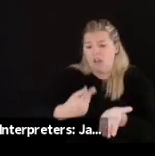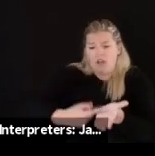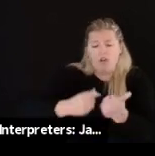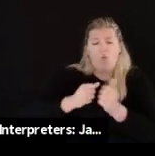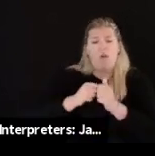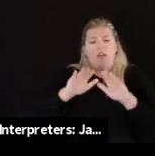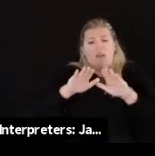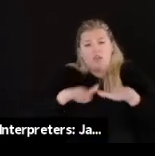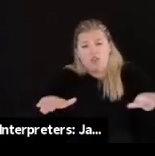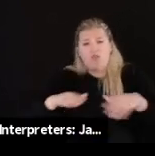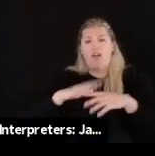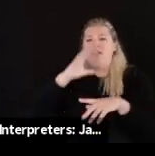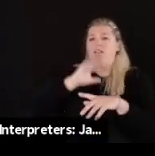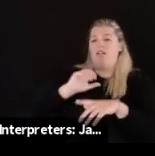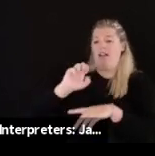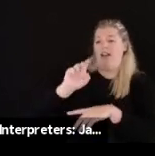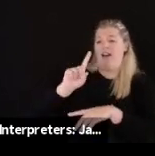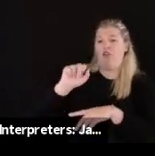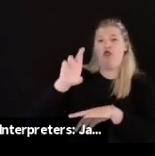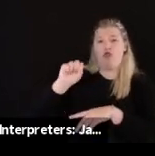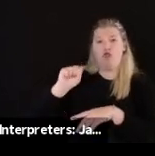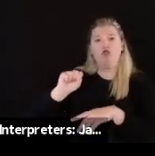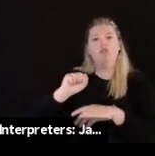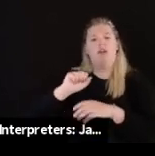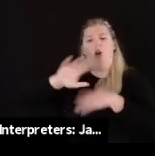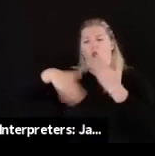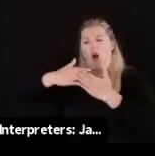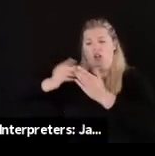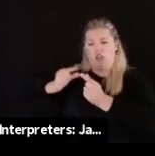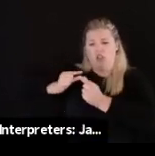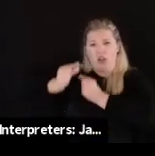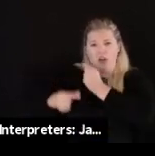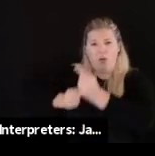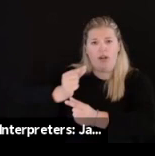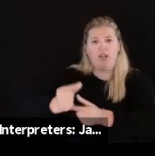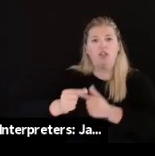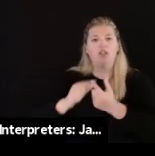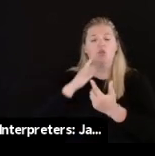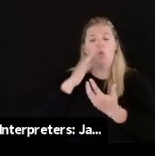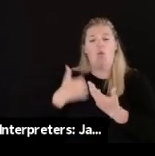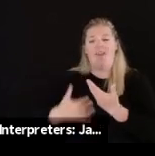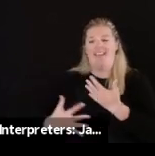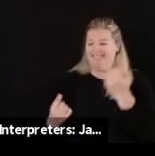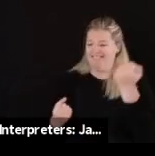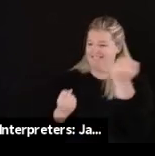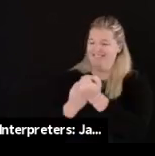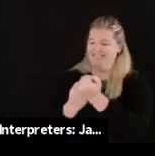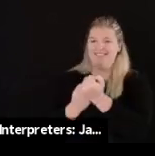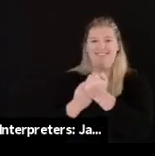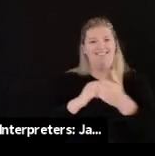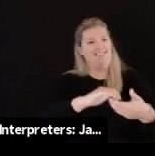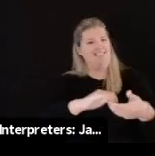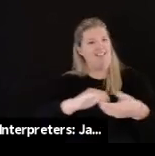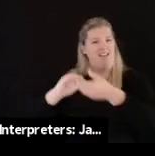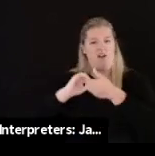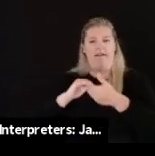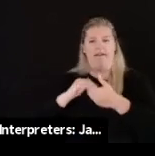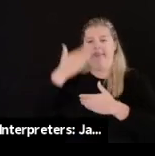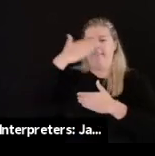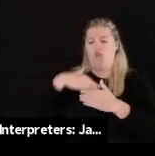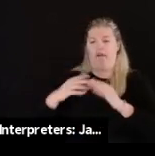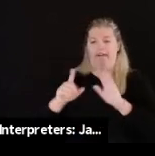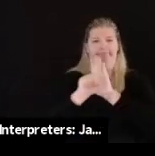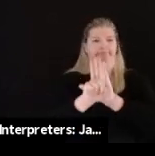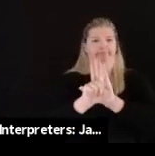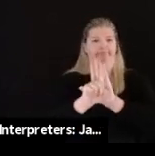and every generation to individually and collectively stand in solidarity on the front lines as we step in,